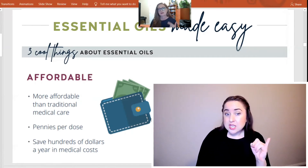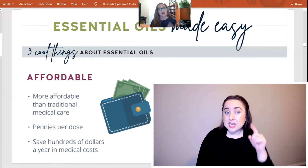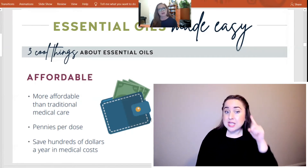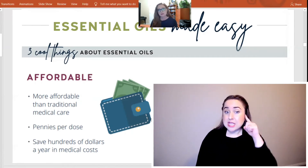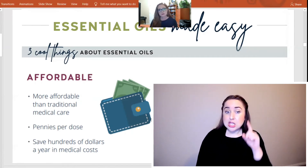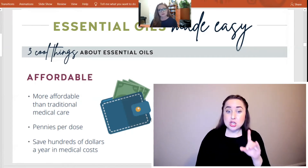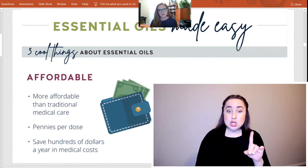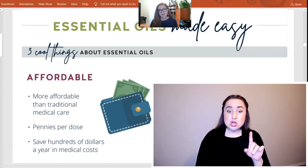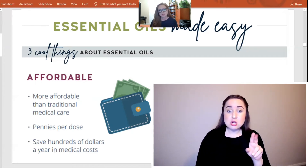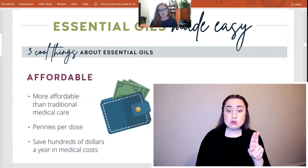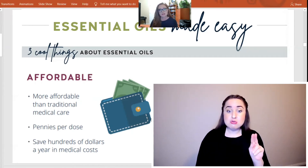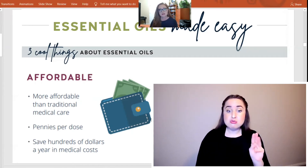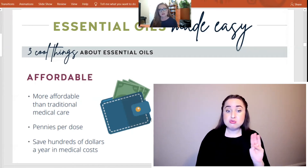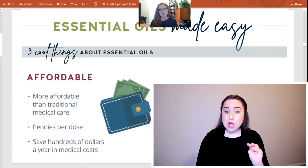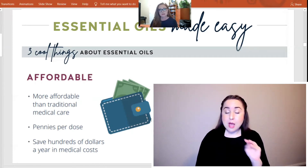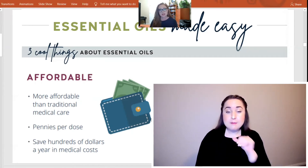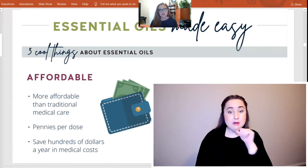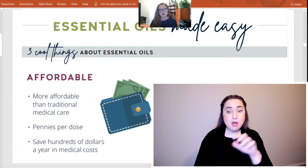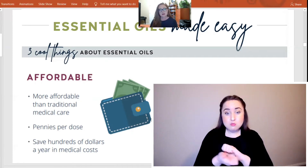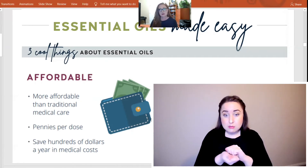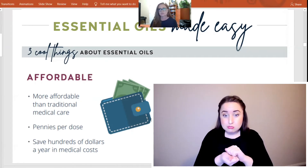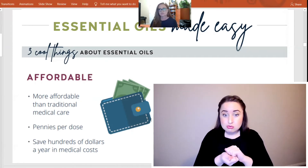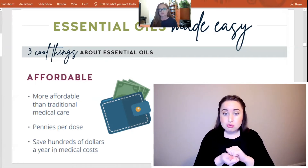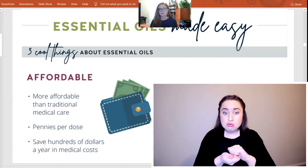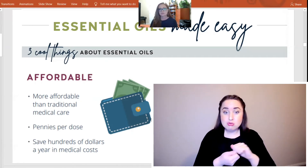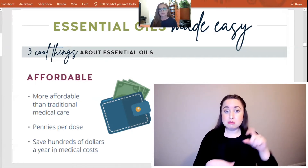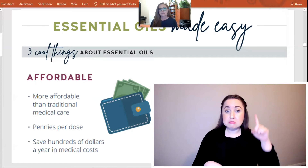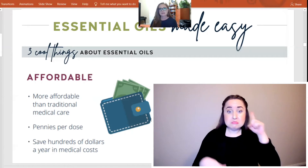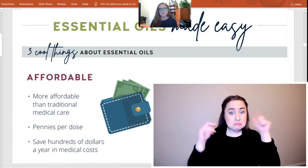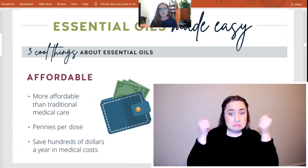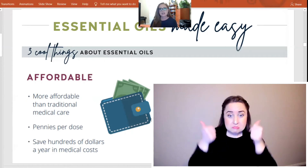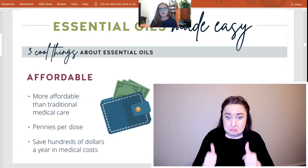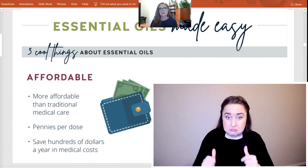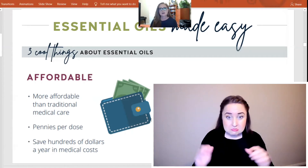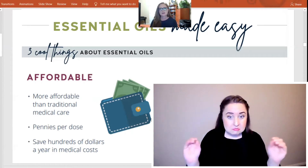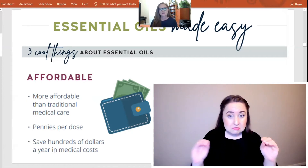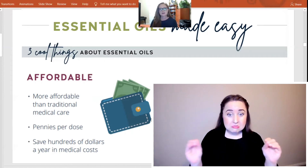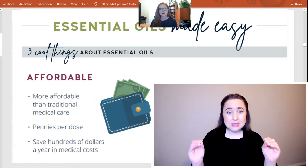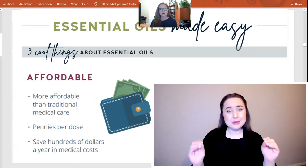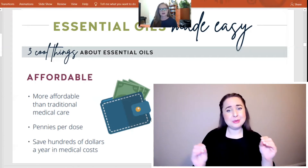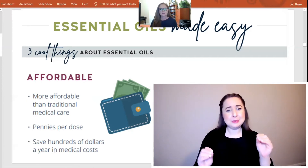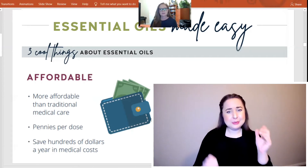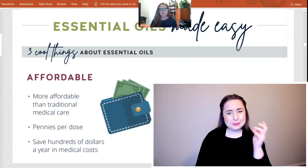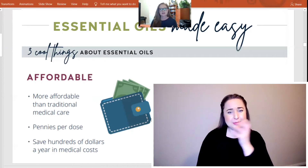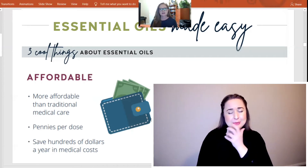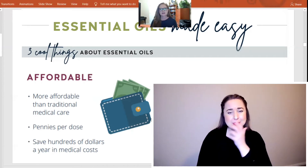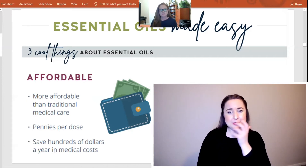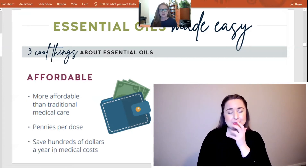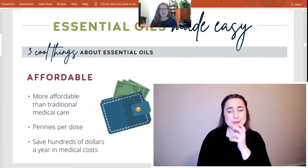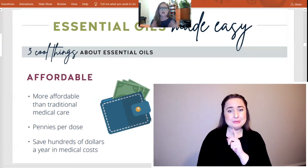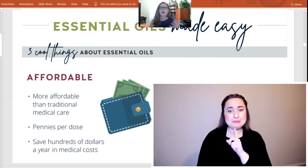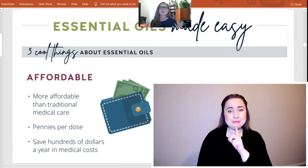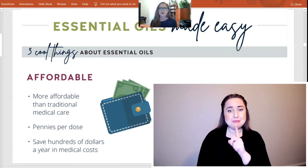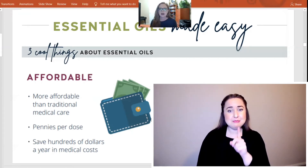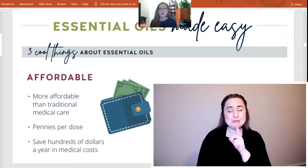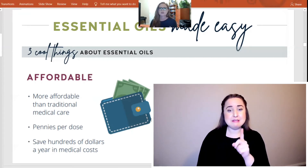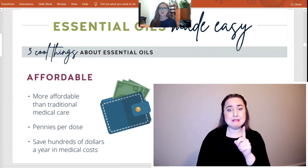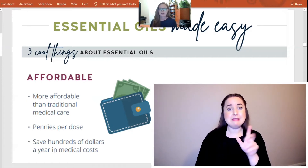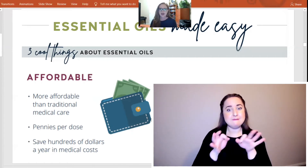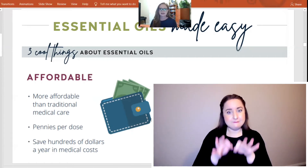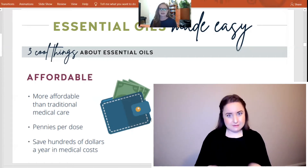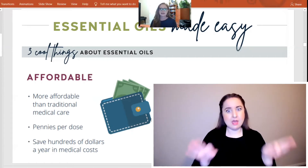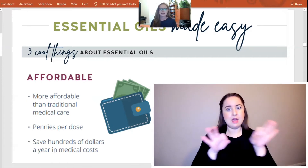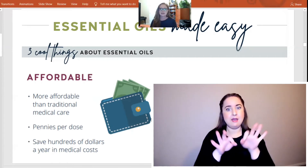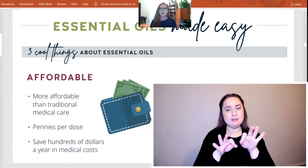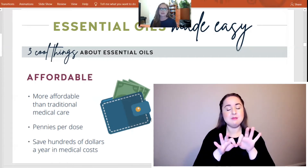not lose additional hearing in my ear. To me, there was, um, a very large value